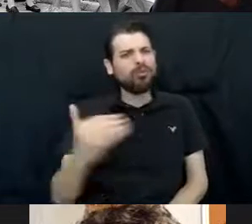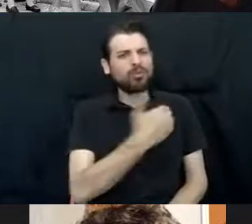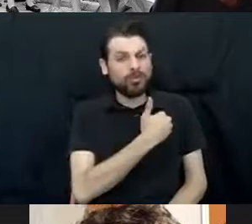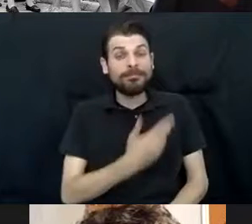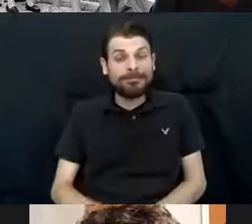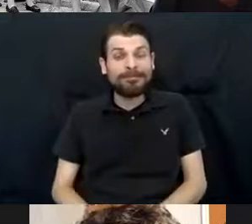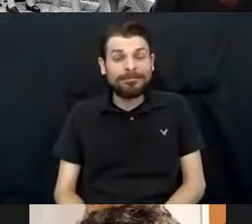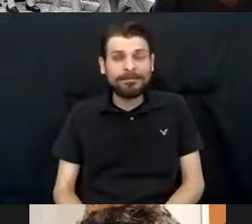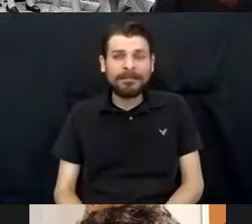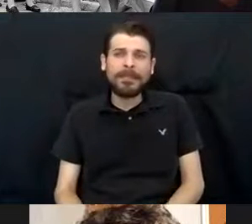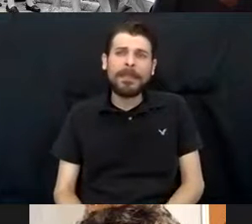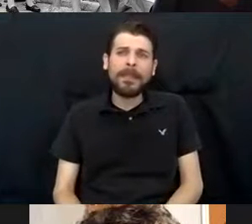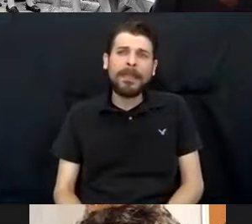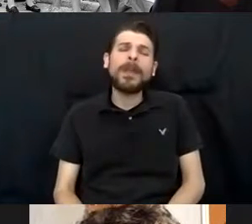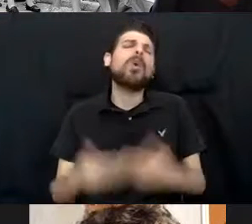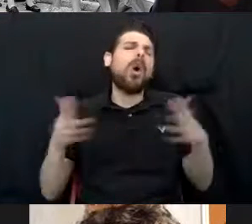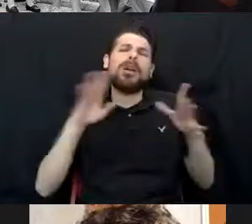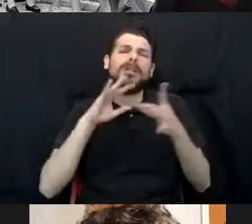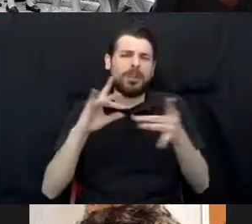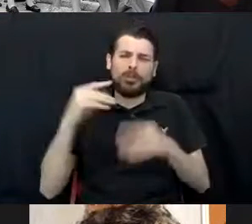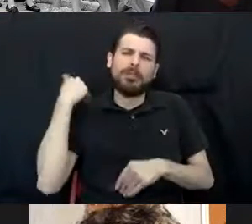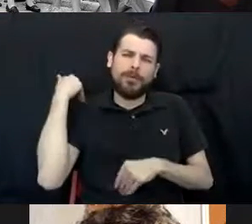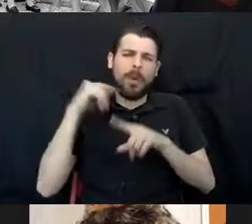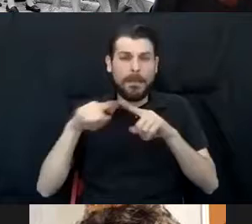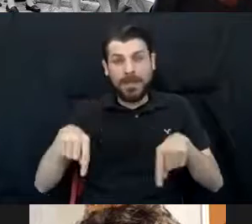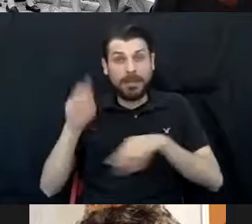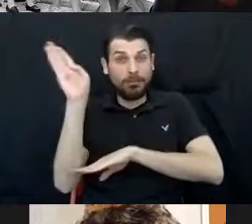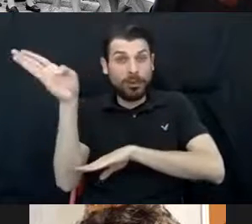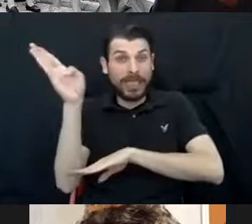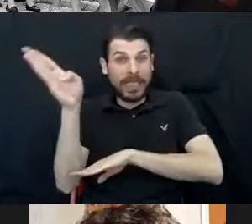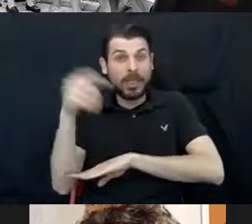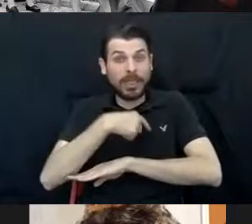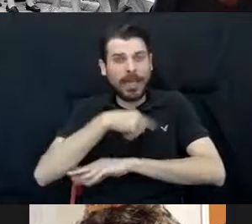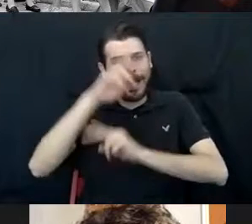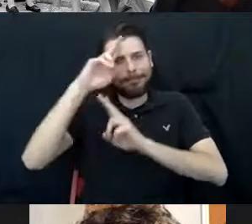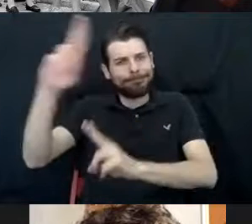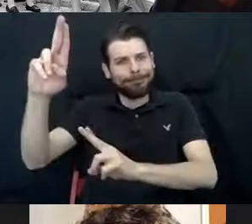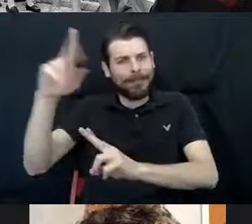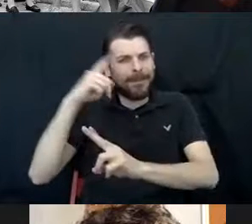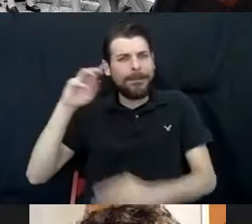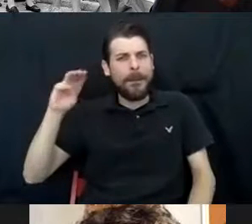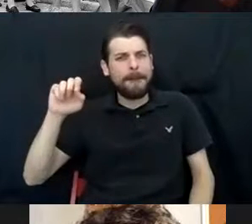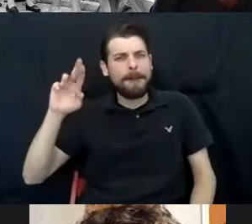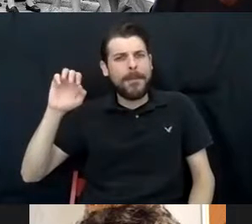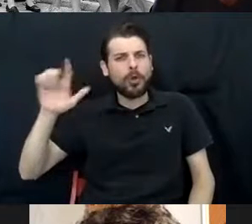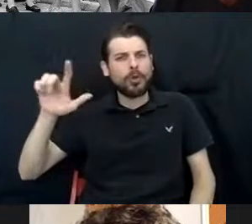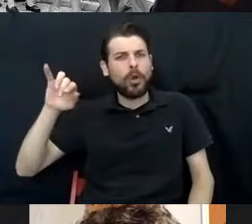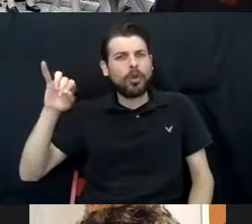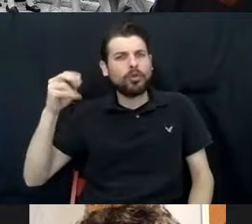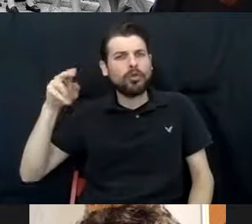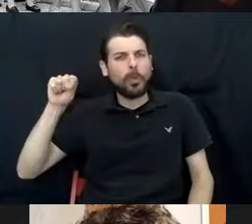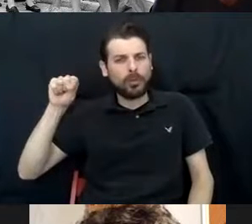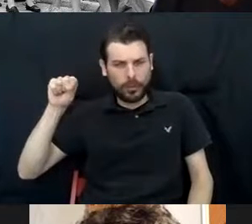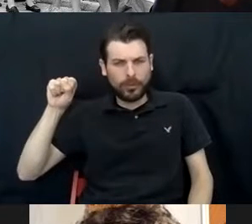As I said before, this presentation is dedicated to my dear friend, Marshall Jones. He was